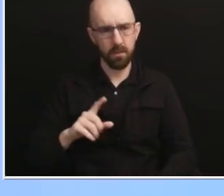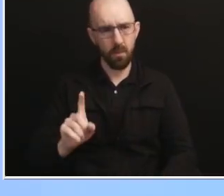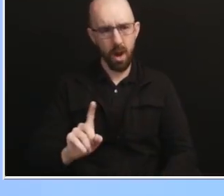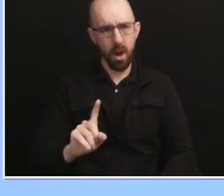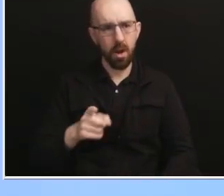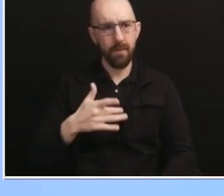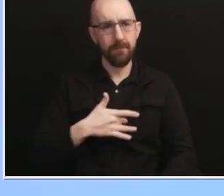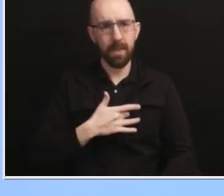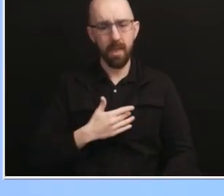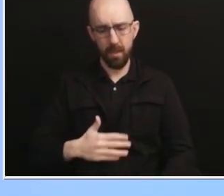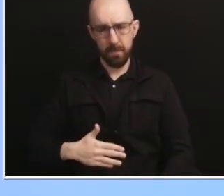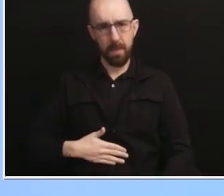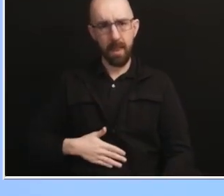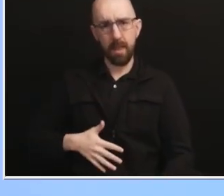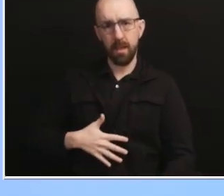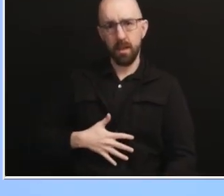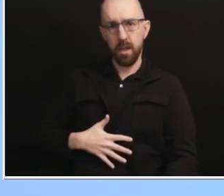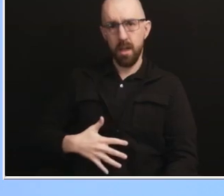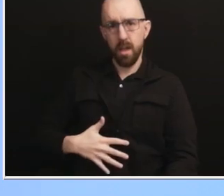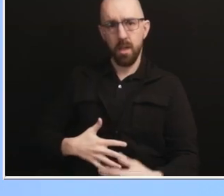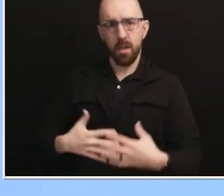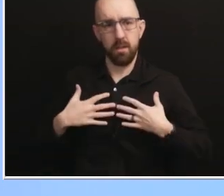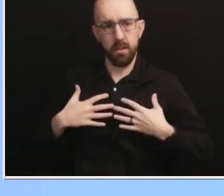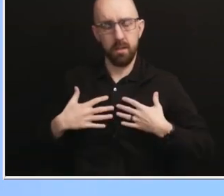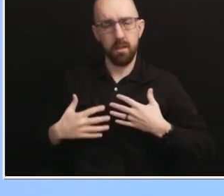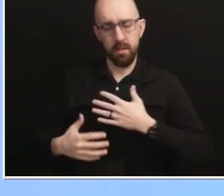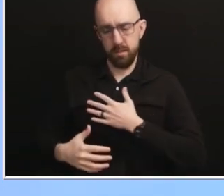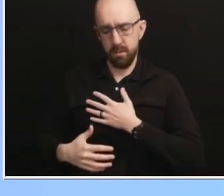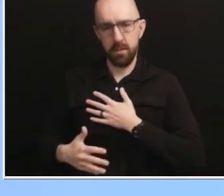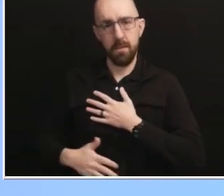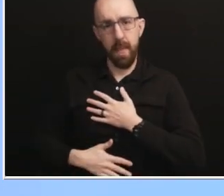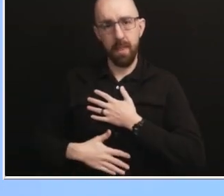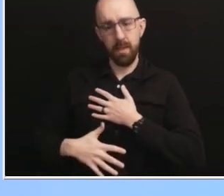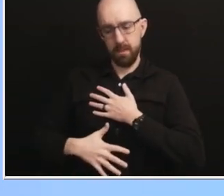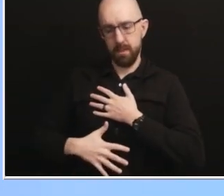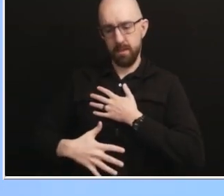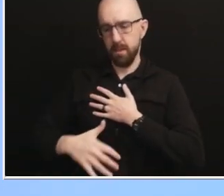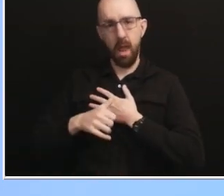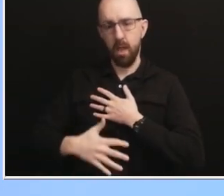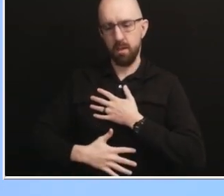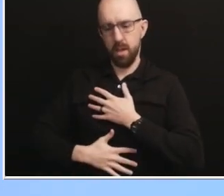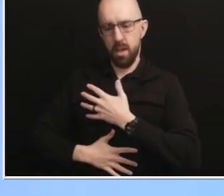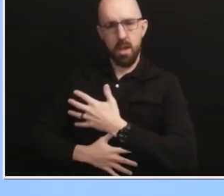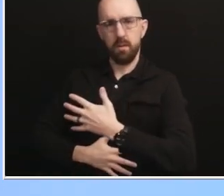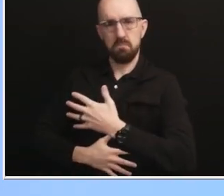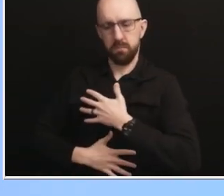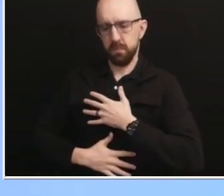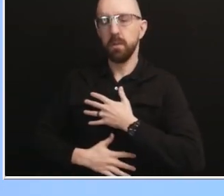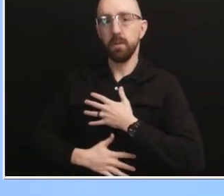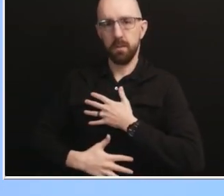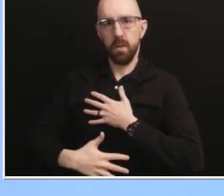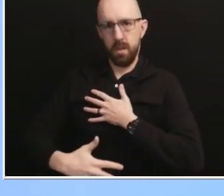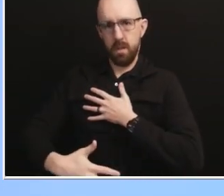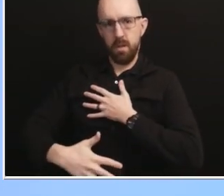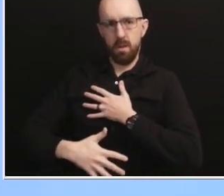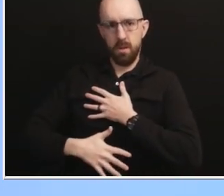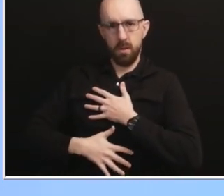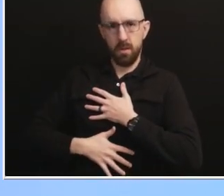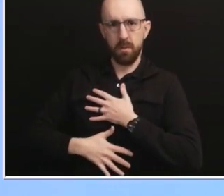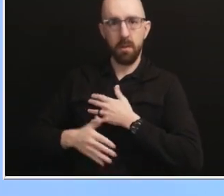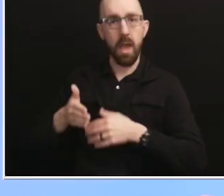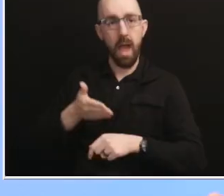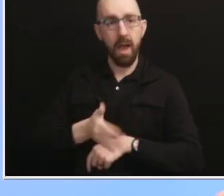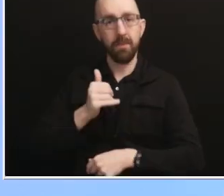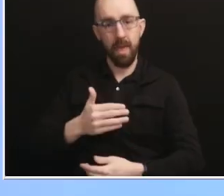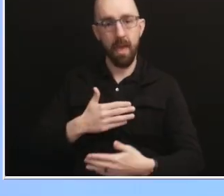go out. If you put your hand on your chest and one on your belly, the belly hand should be the one moving, not your chest hand. And we want to, after taking that good deep breath and